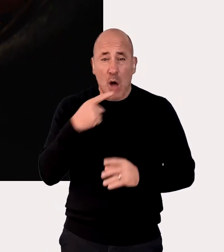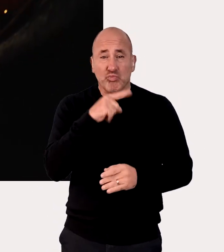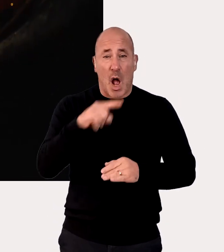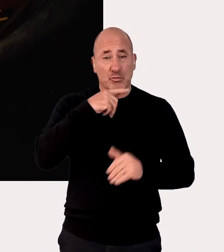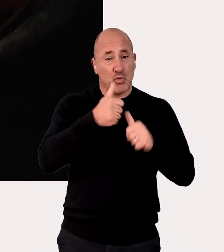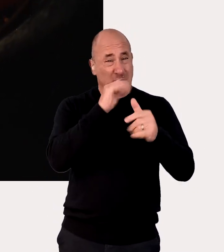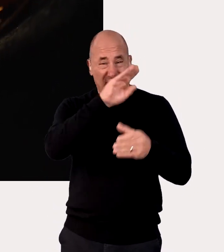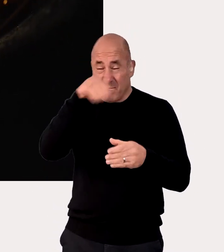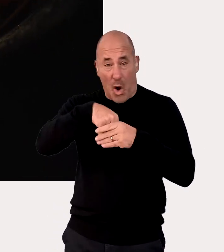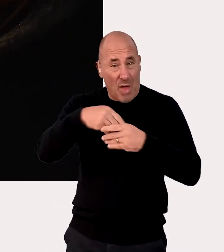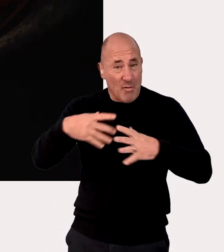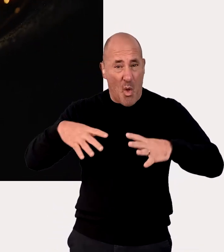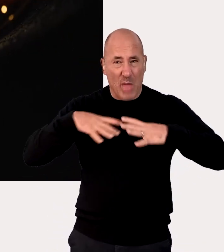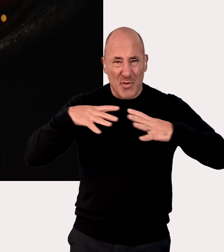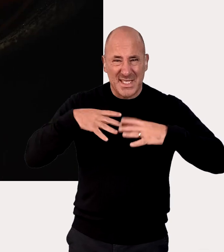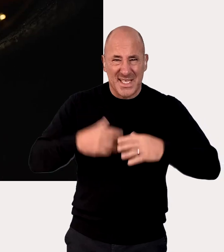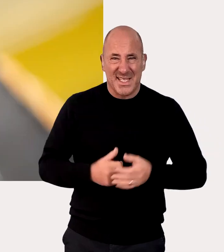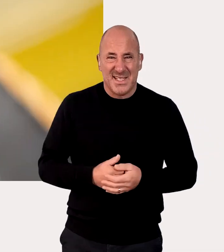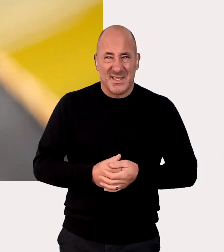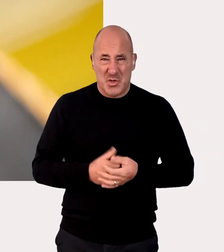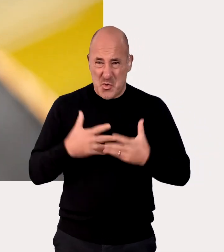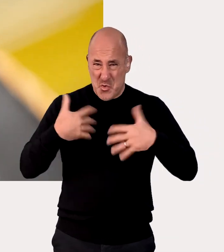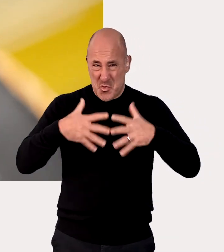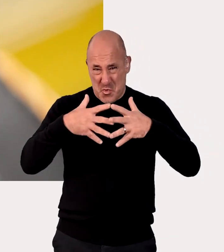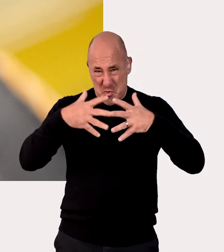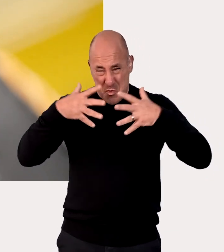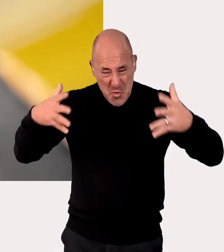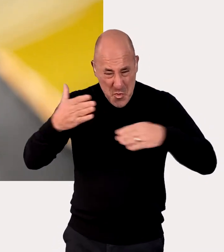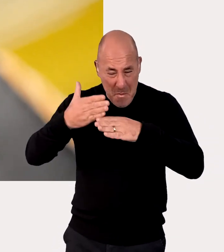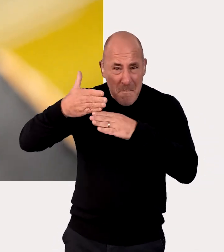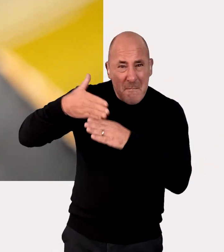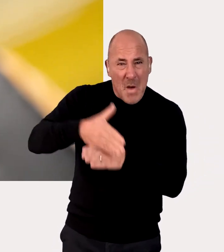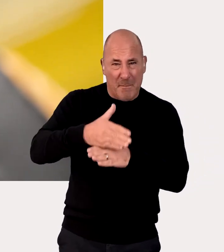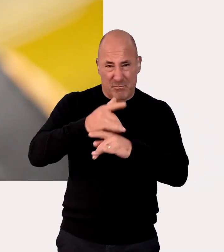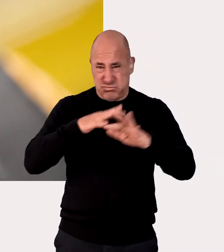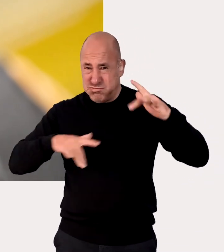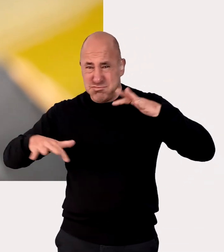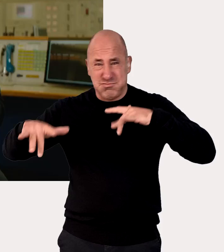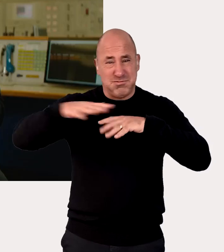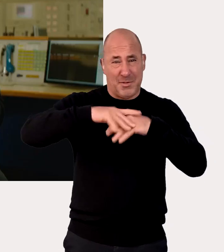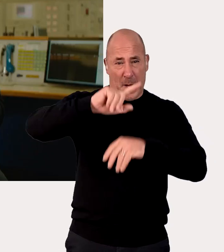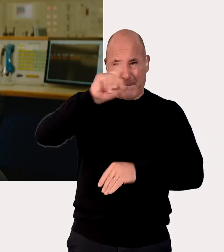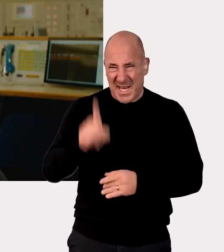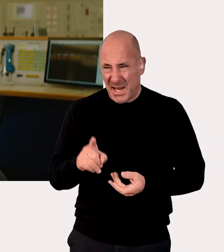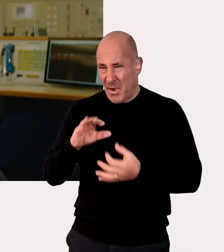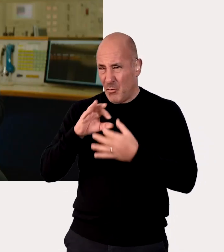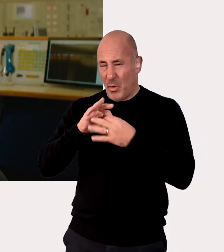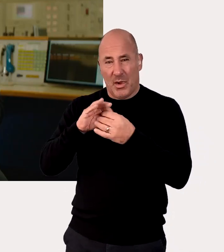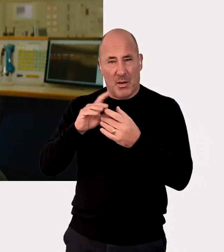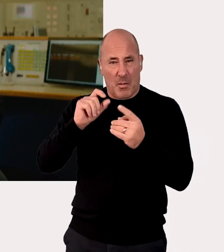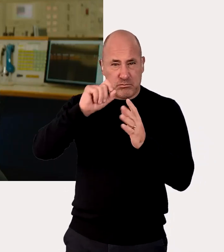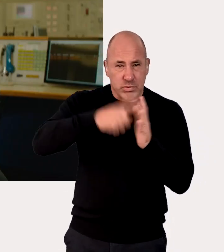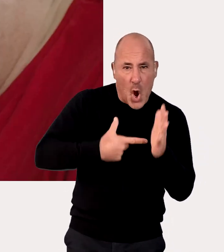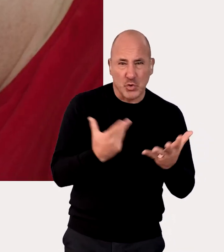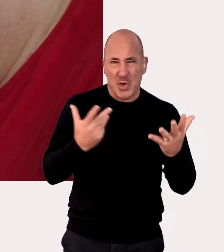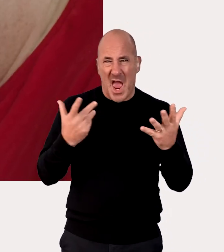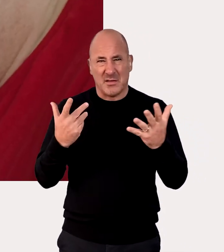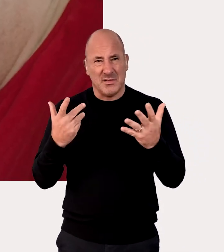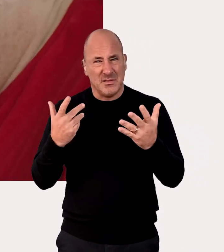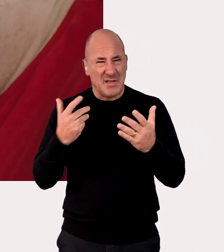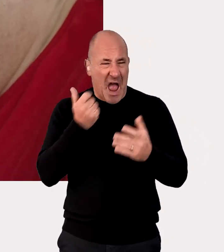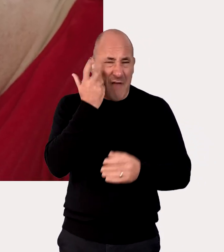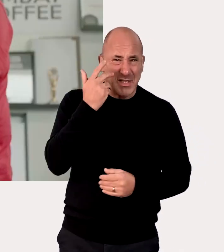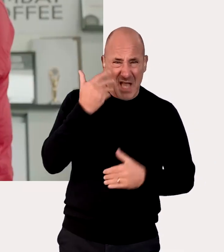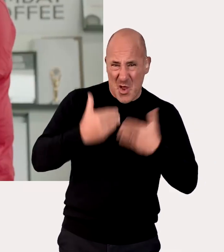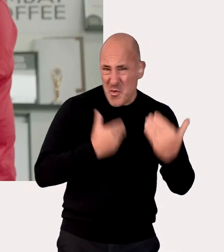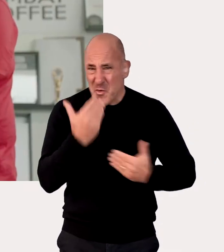Already, hundreds of companies across the UK are involved in Sizewell C, so massive amount of work in flight, real